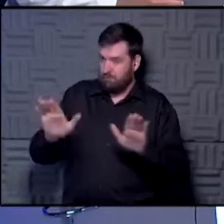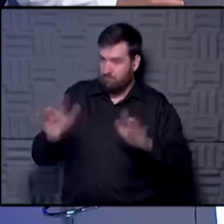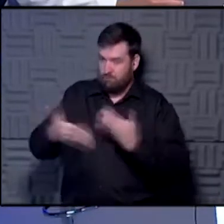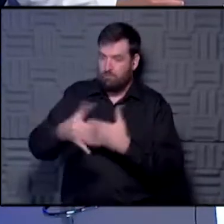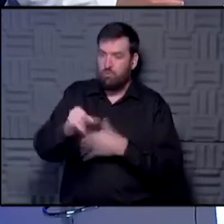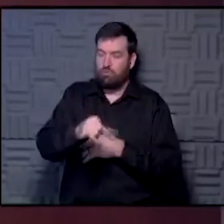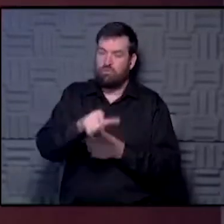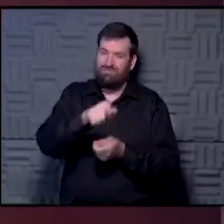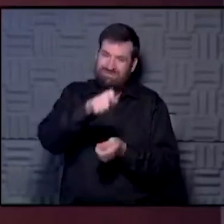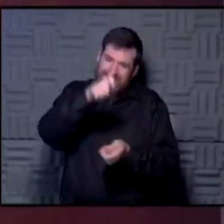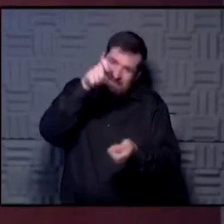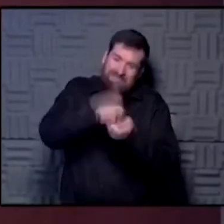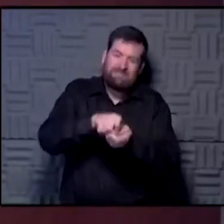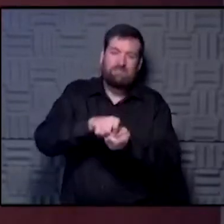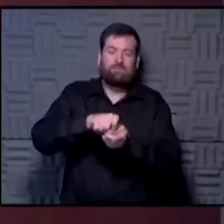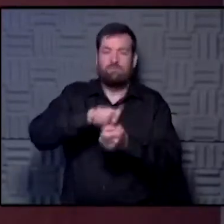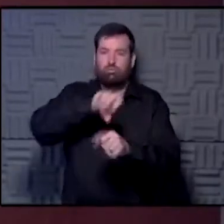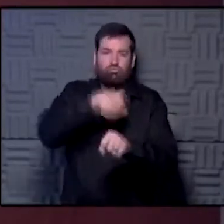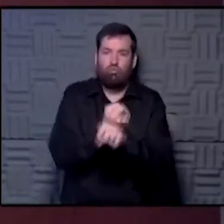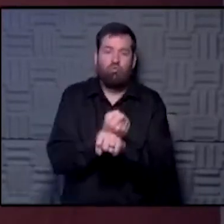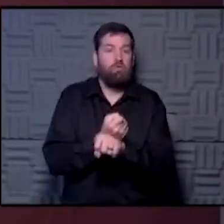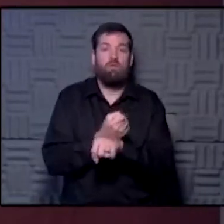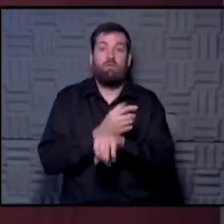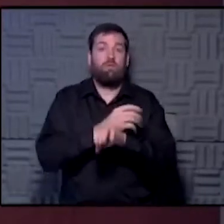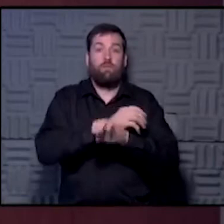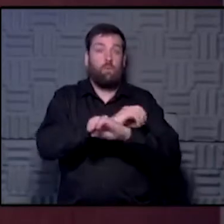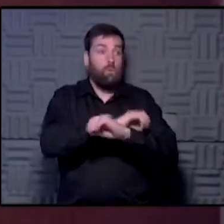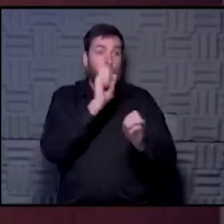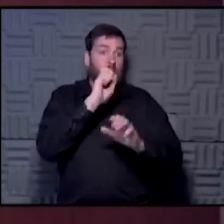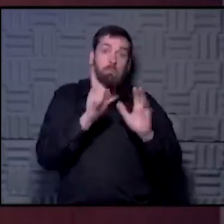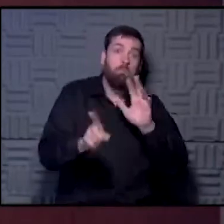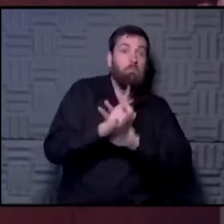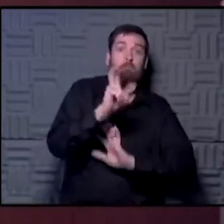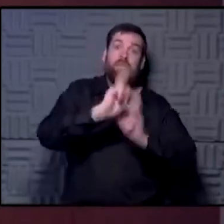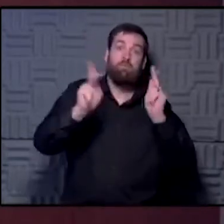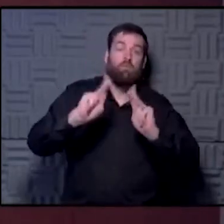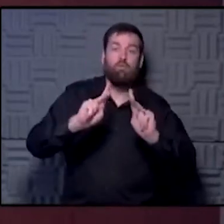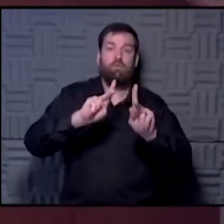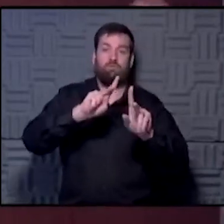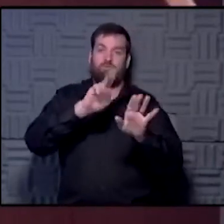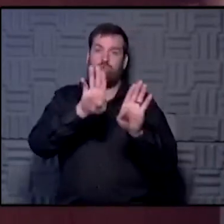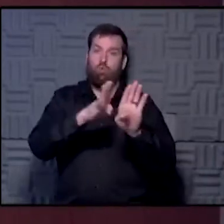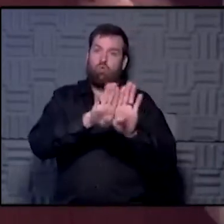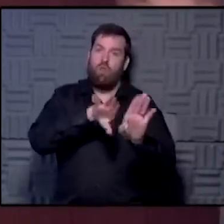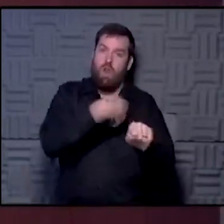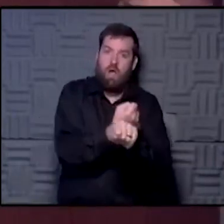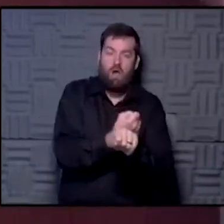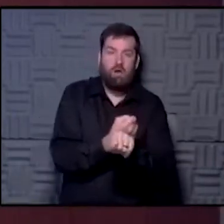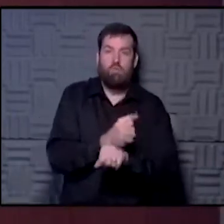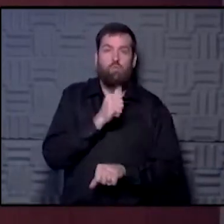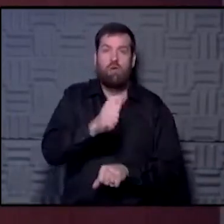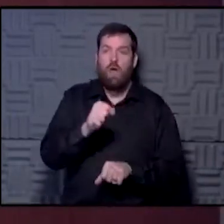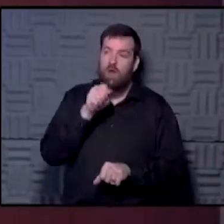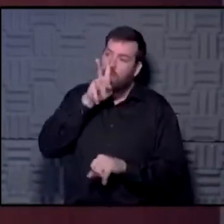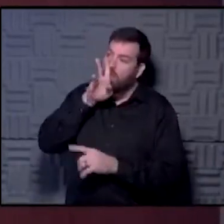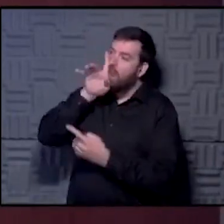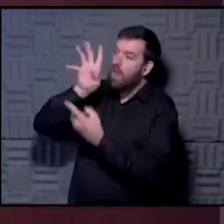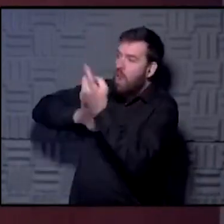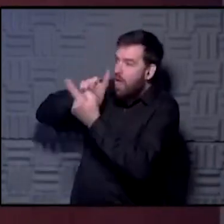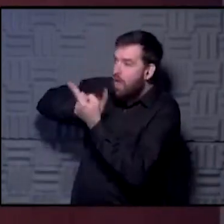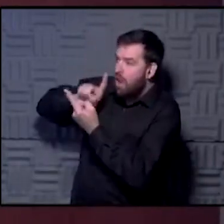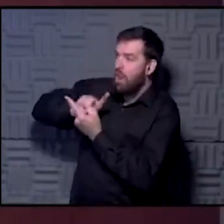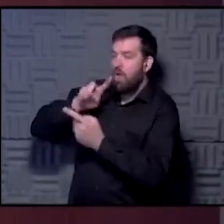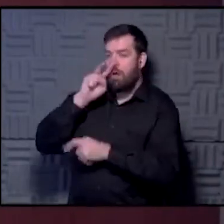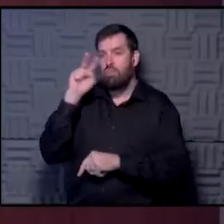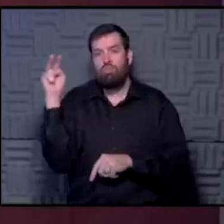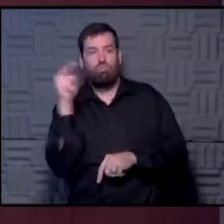extremely controlled. The doors are locked. There's not any unexpected visitors. We're typically not speaking directly to one another. We're